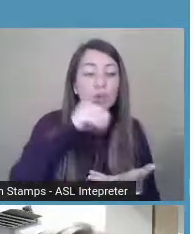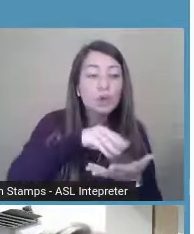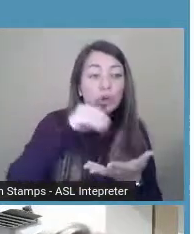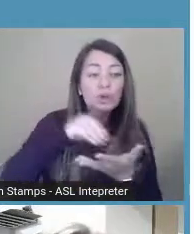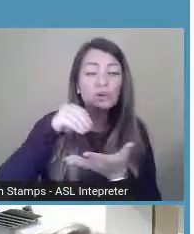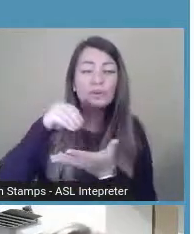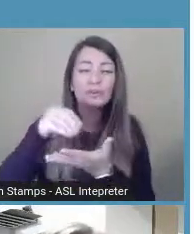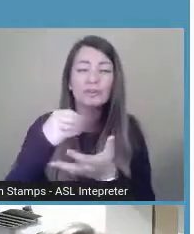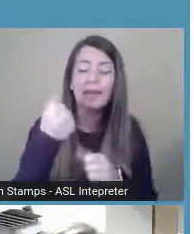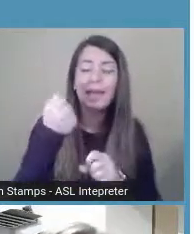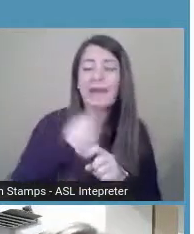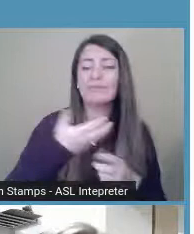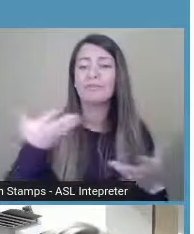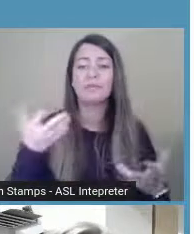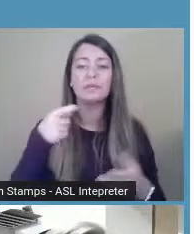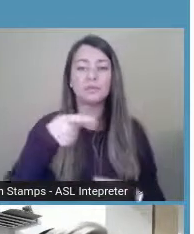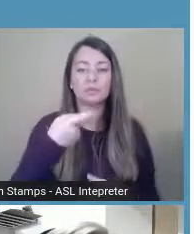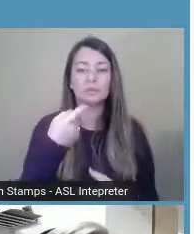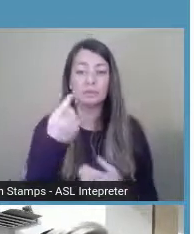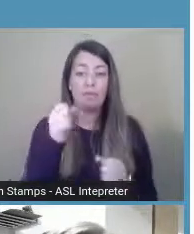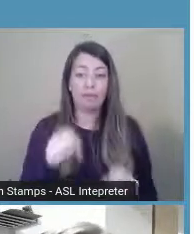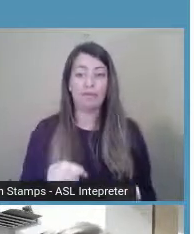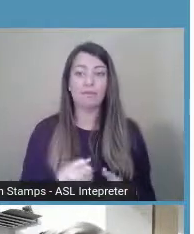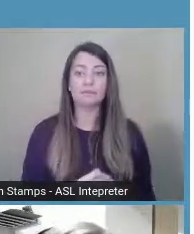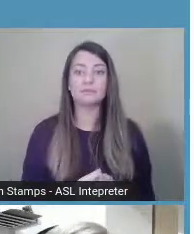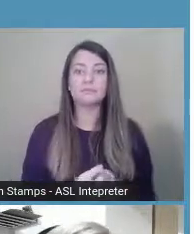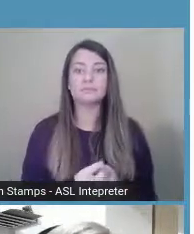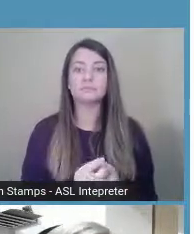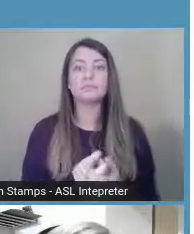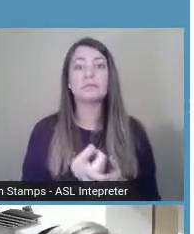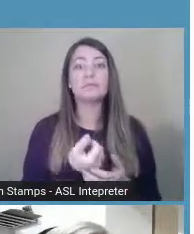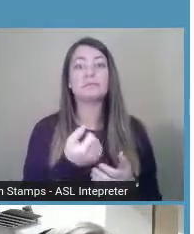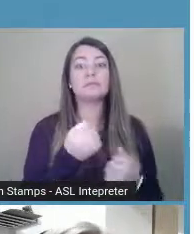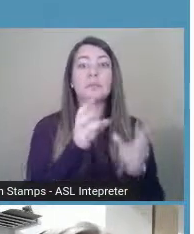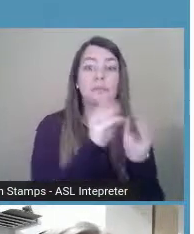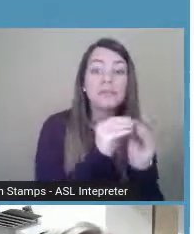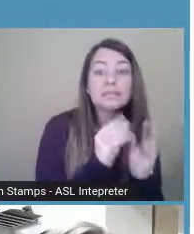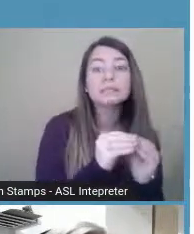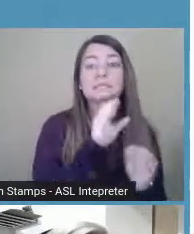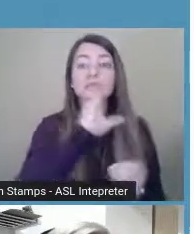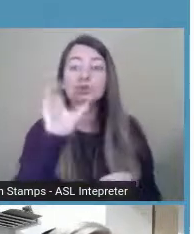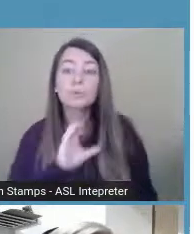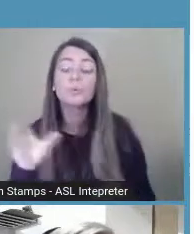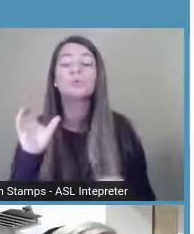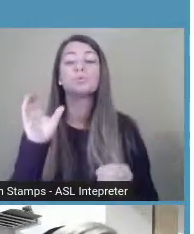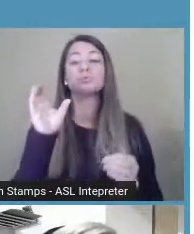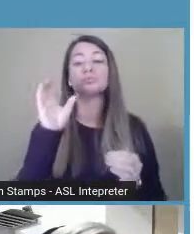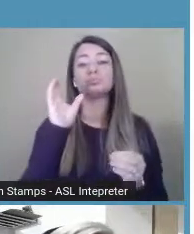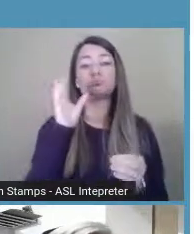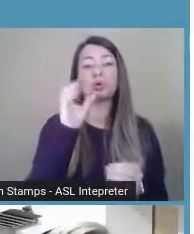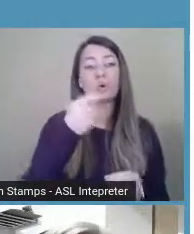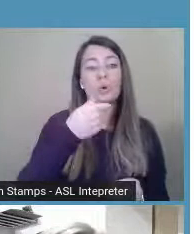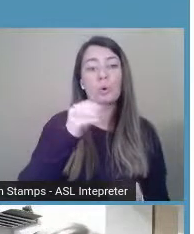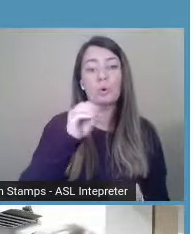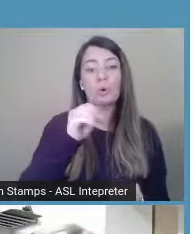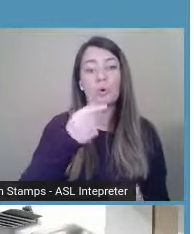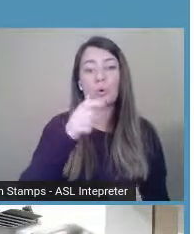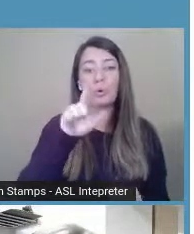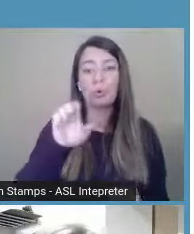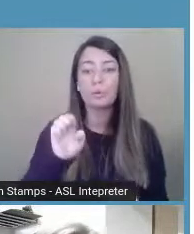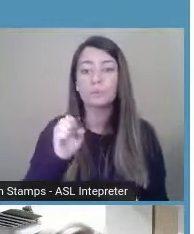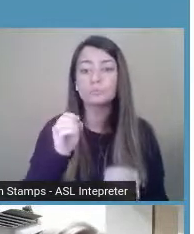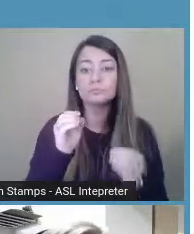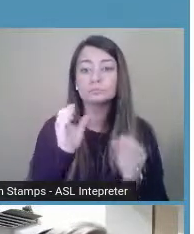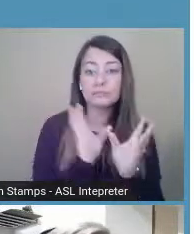and sometimes more if it's heavy on moving parts like Third Thursdays. Divide up responsibilities like letting